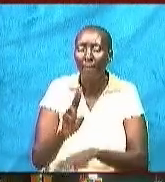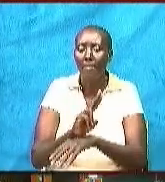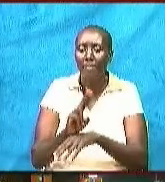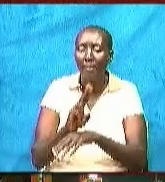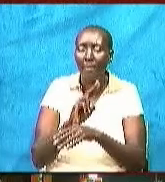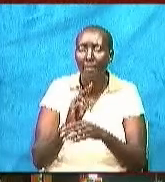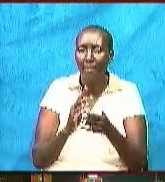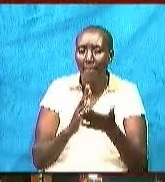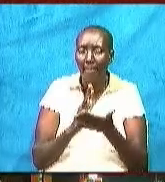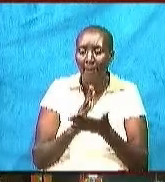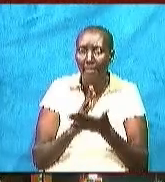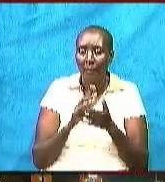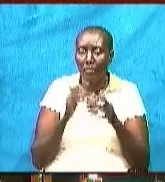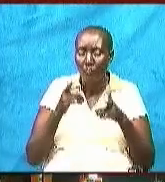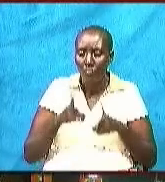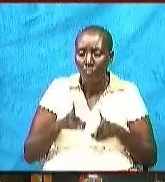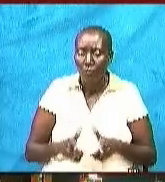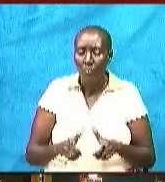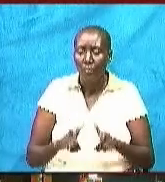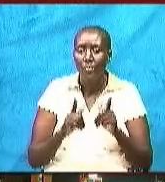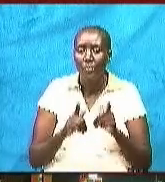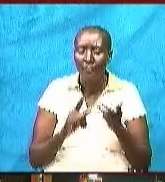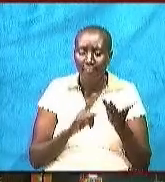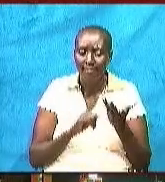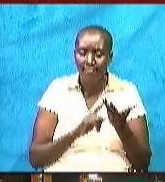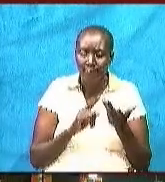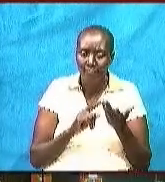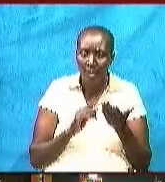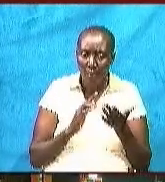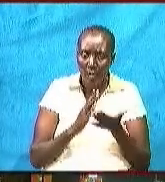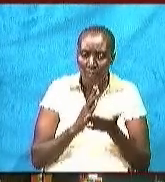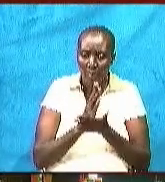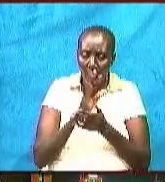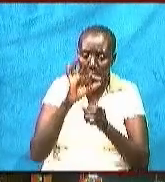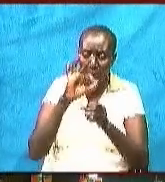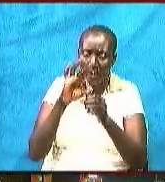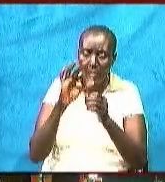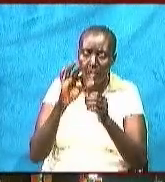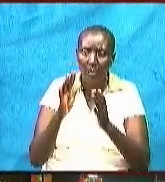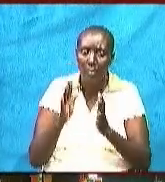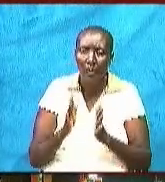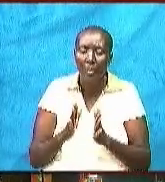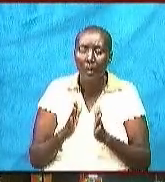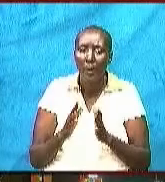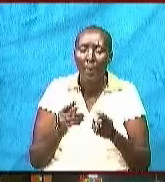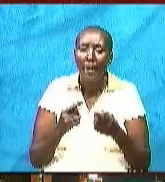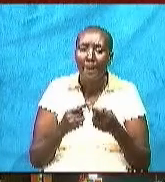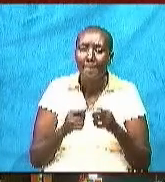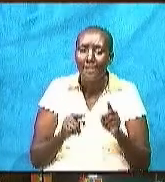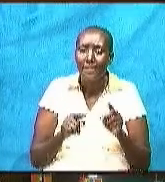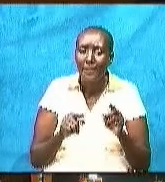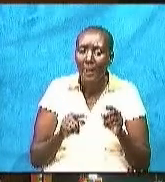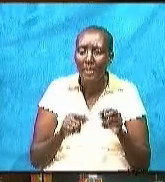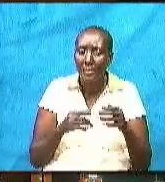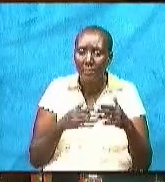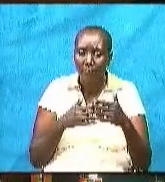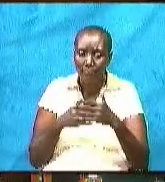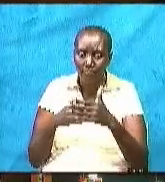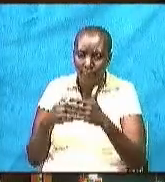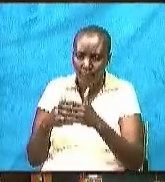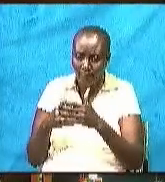authorize alphanumerical identification of voters, limited to the